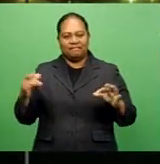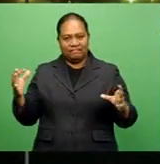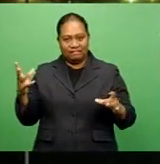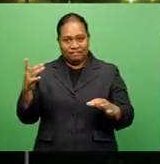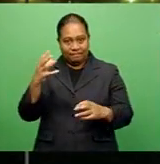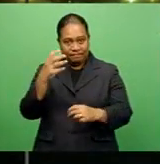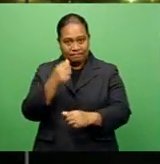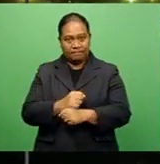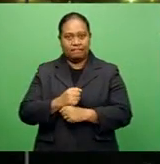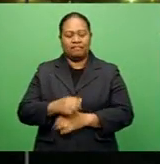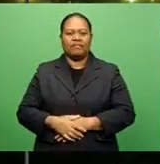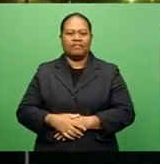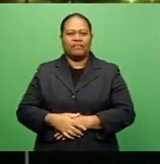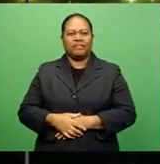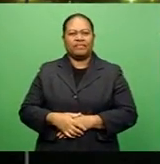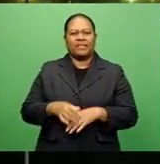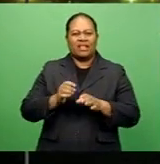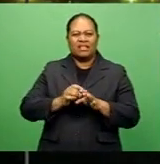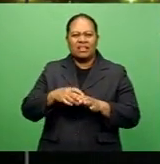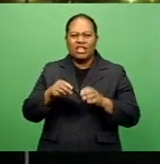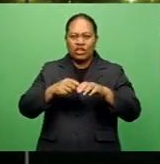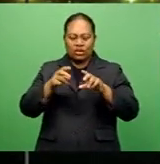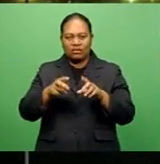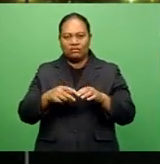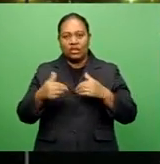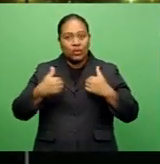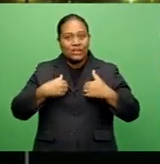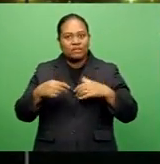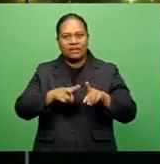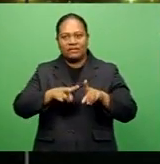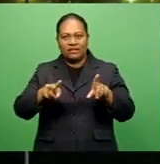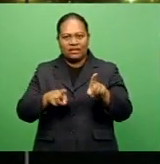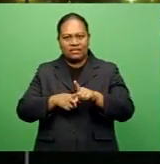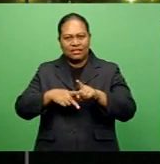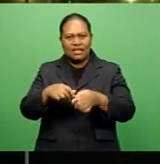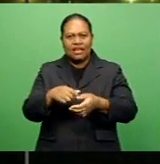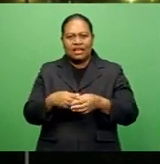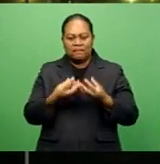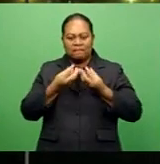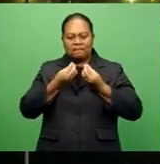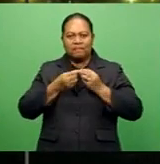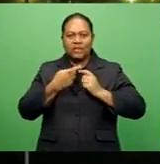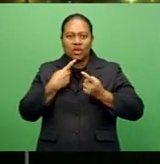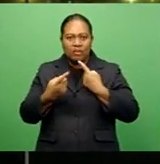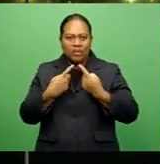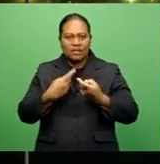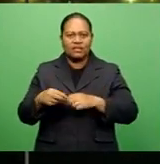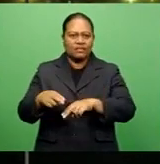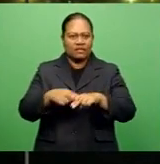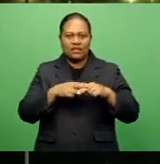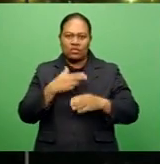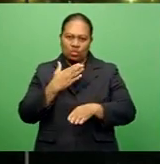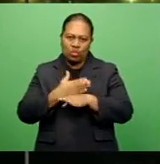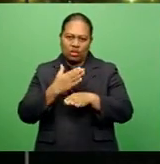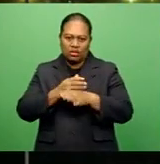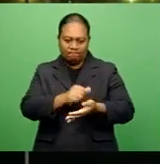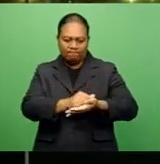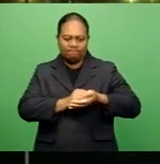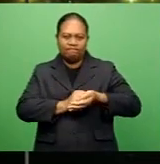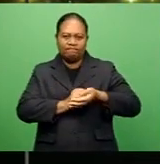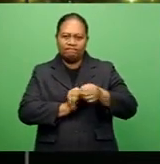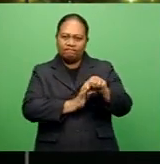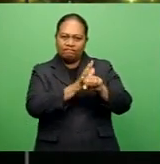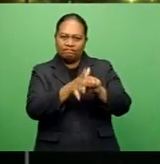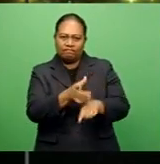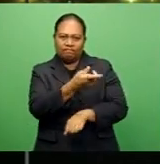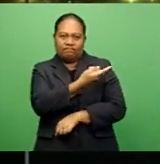Recapping our main stories, ousted USP Vice Chancellor reserves comments. Fiji works to secure COVID